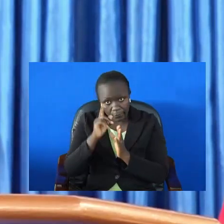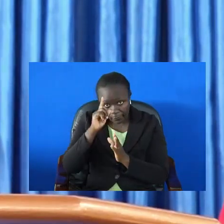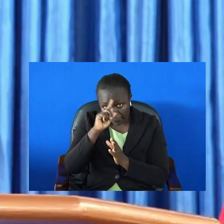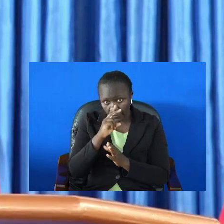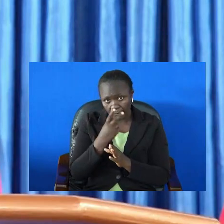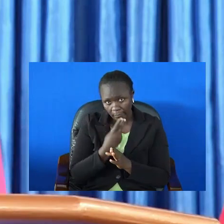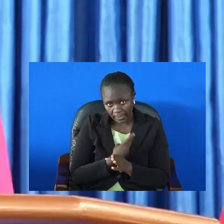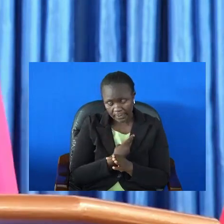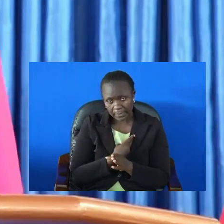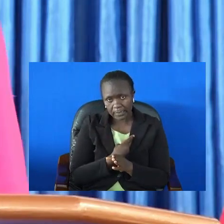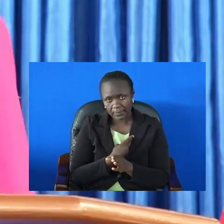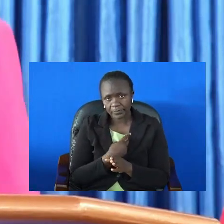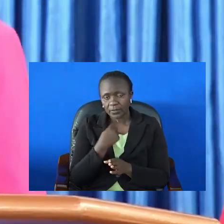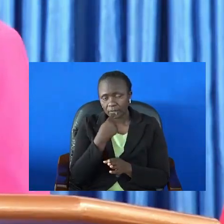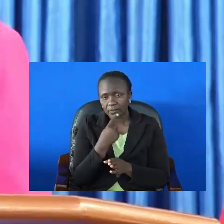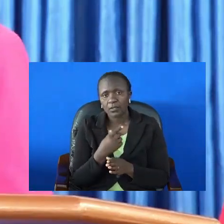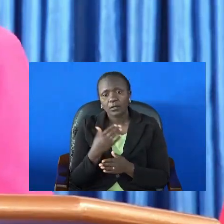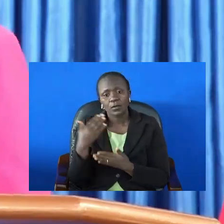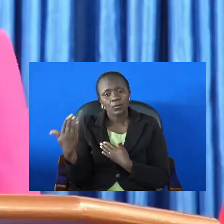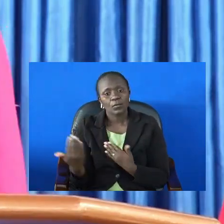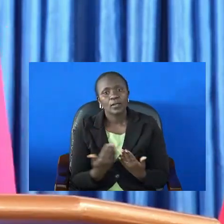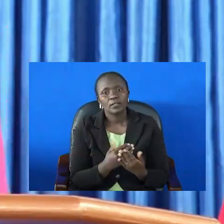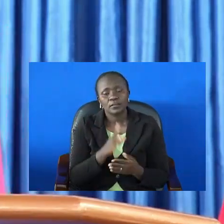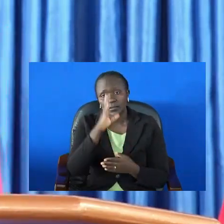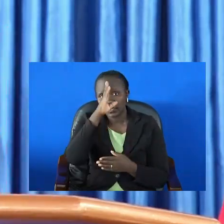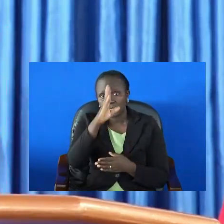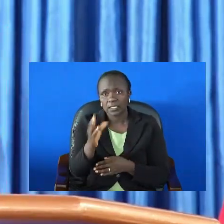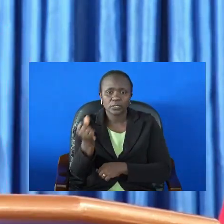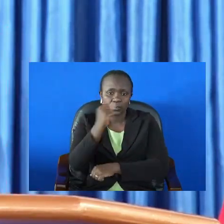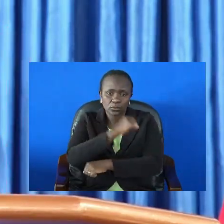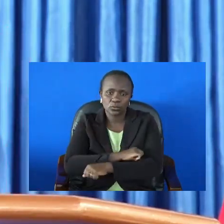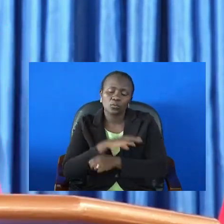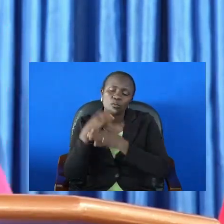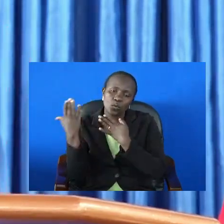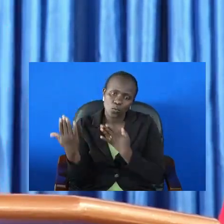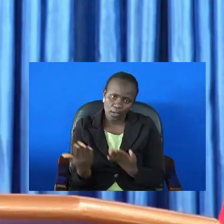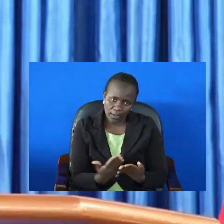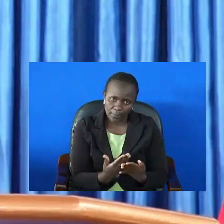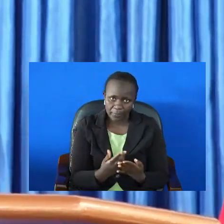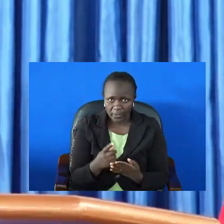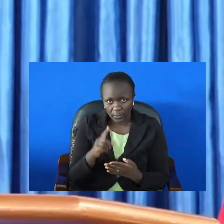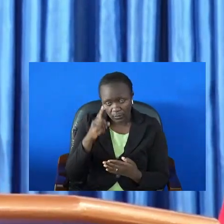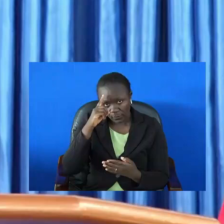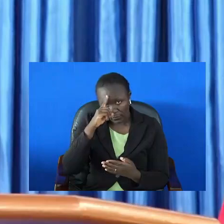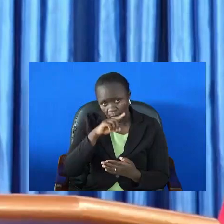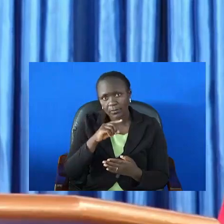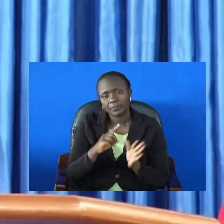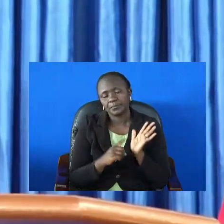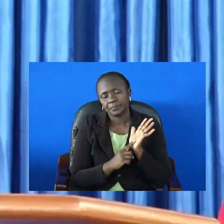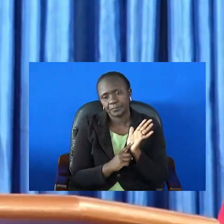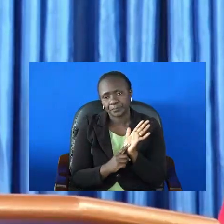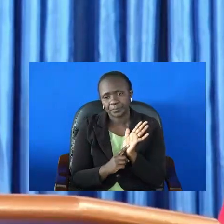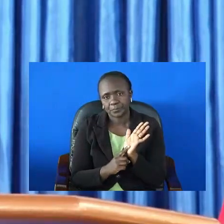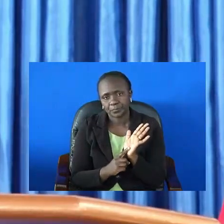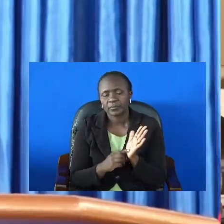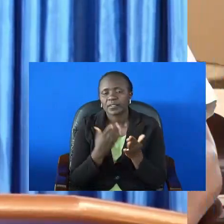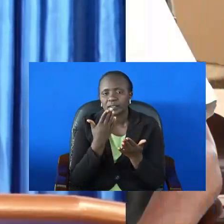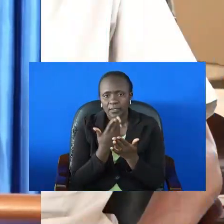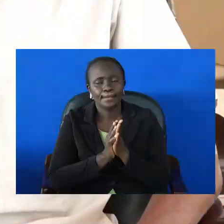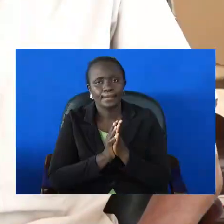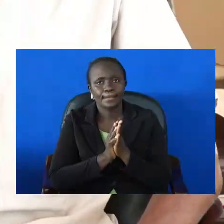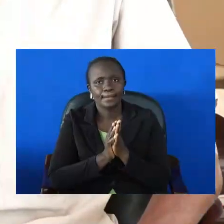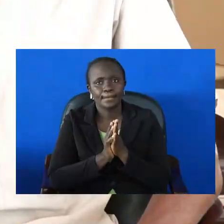in intercessory. So I now welcome the Sunday School. Please welcome for the presentation. Thank